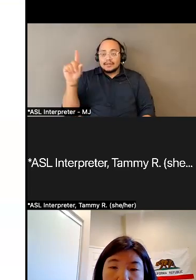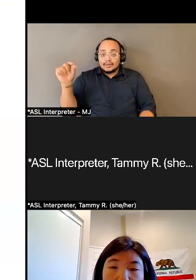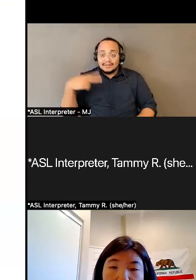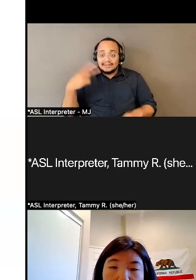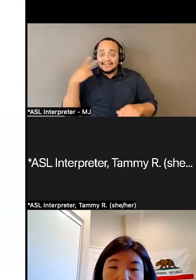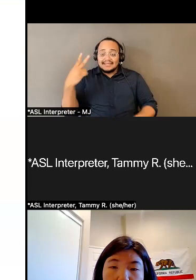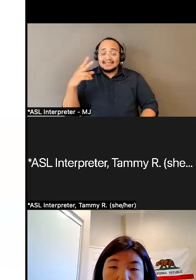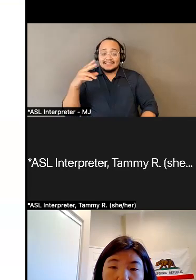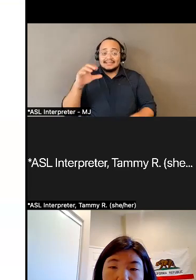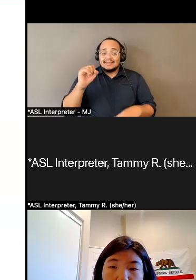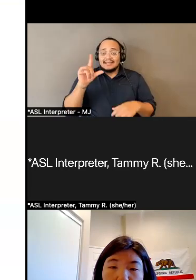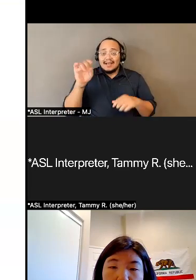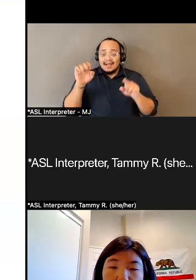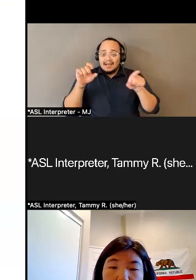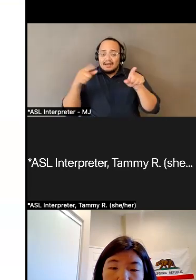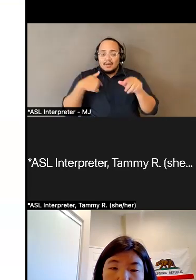got